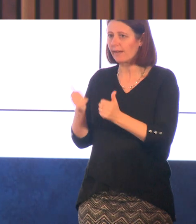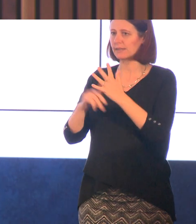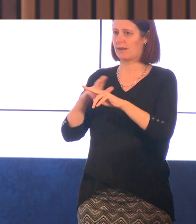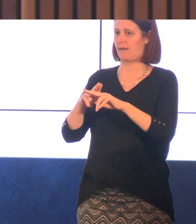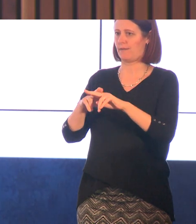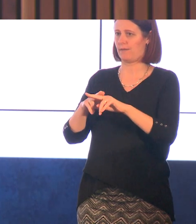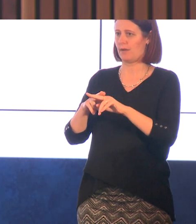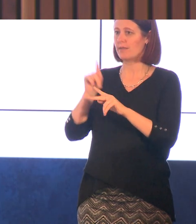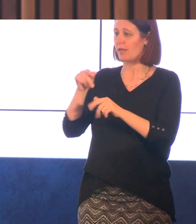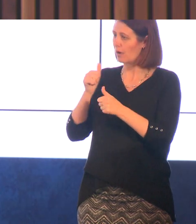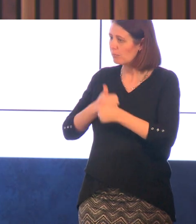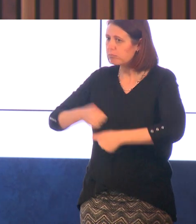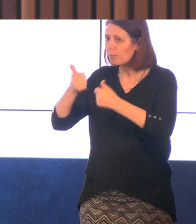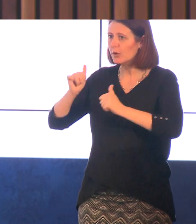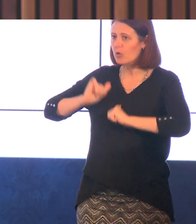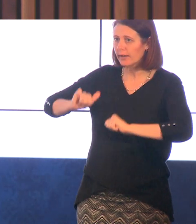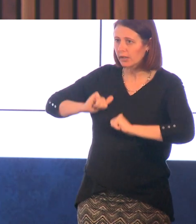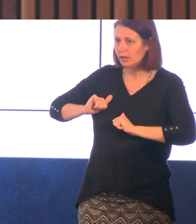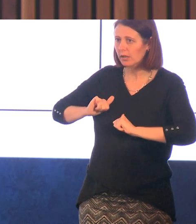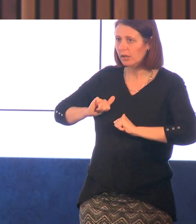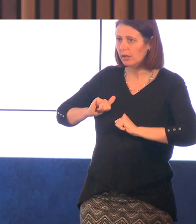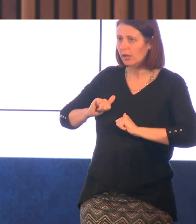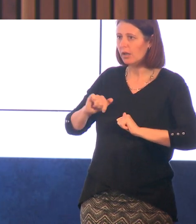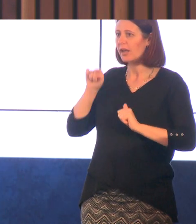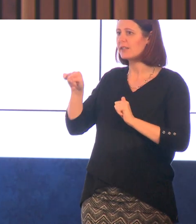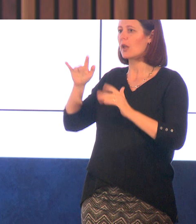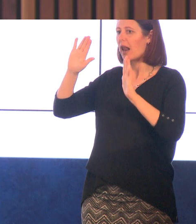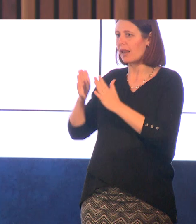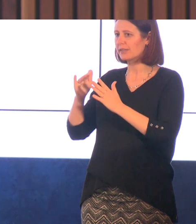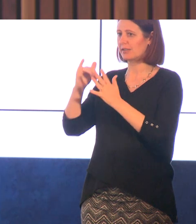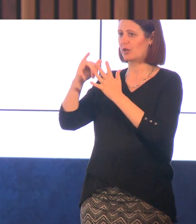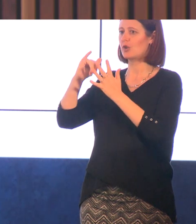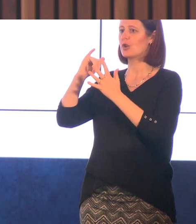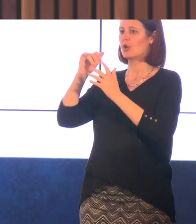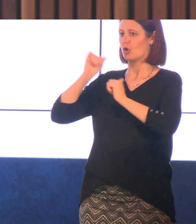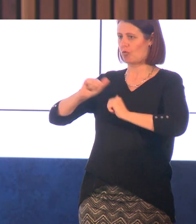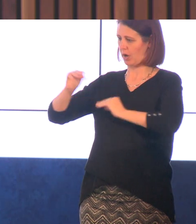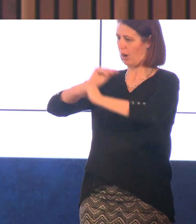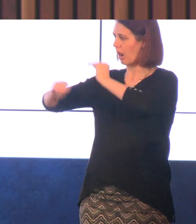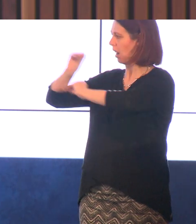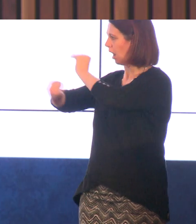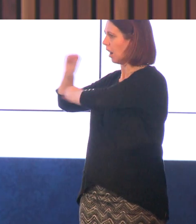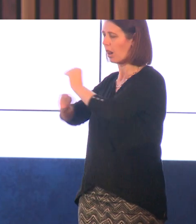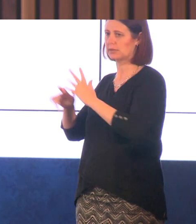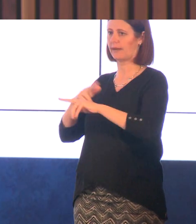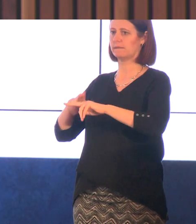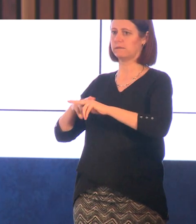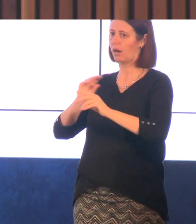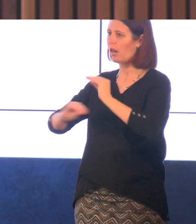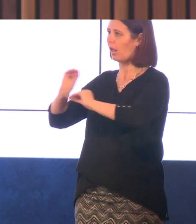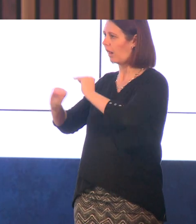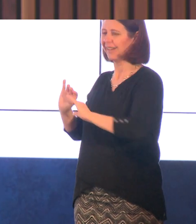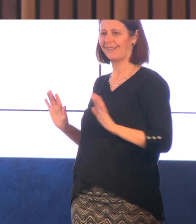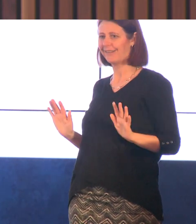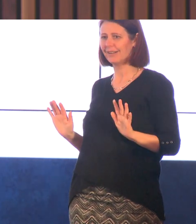trained, and that we have less staff turnover. So that when we come back